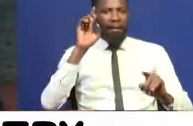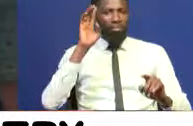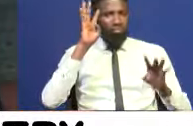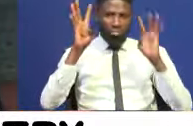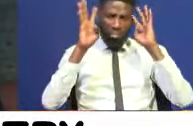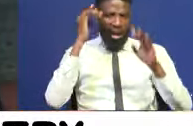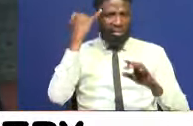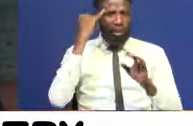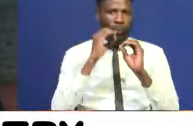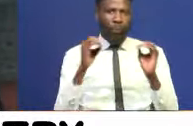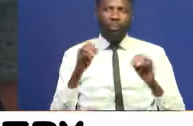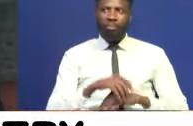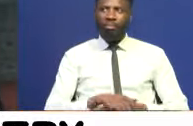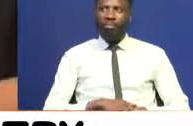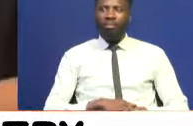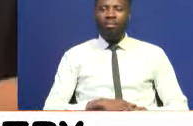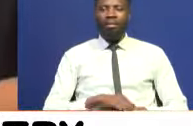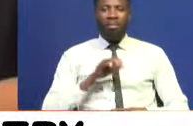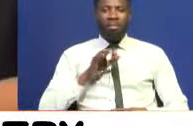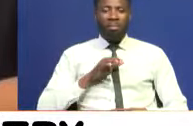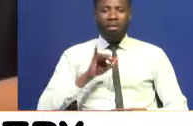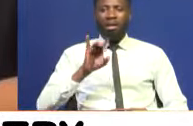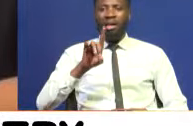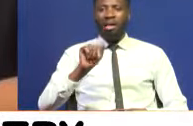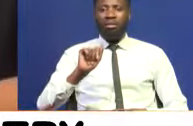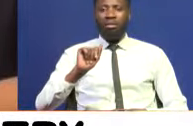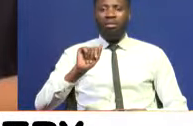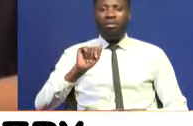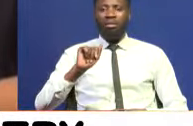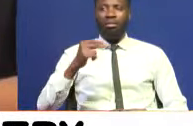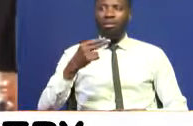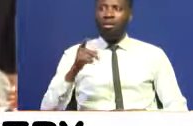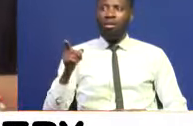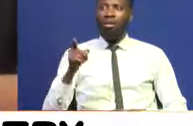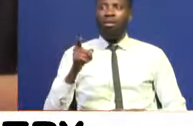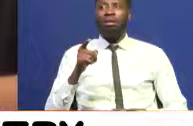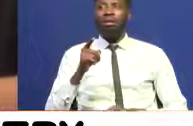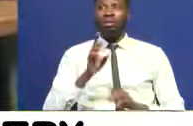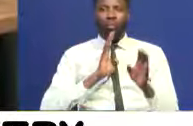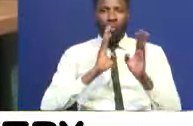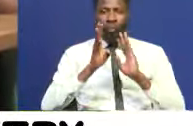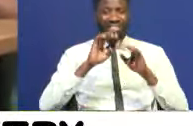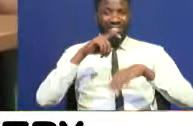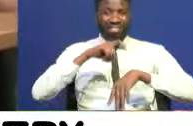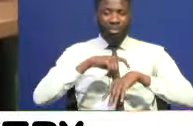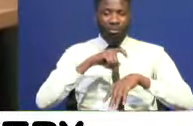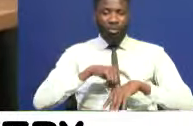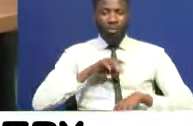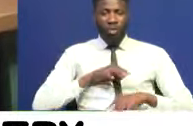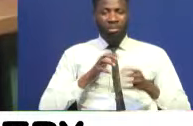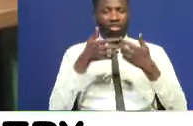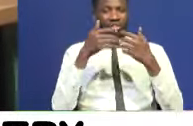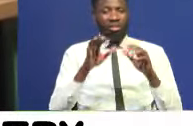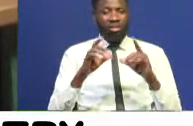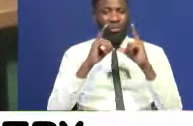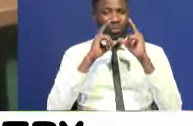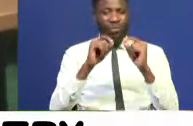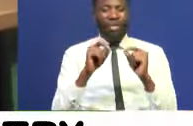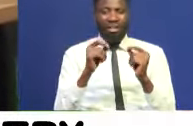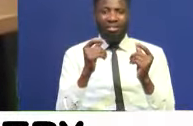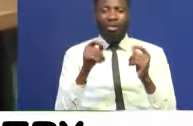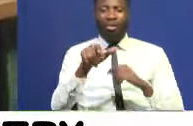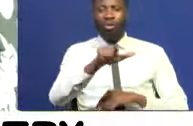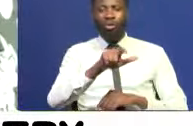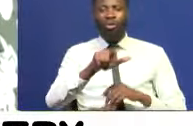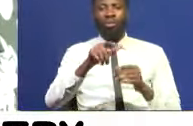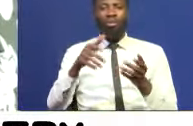the CEO of Spectre Limited, who was the key speaker during the Women Engineers Convention, noted that due to limited local